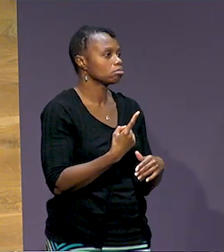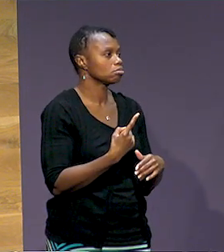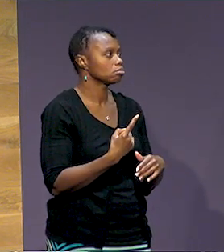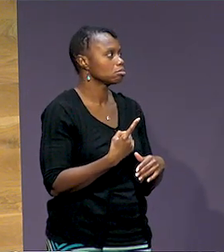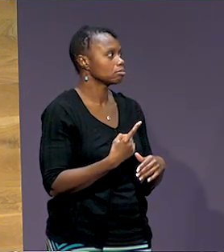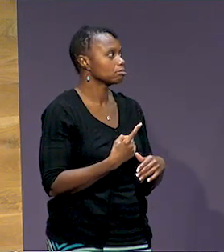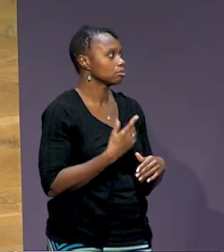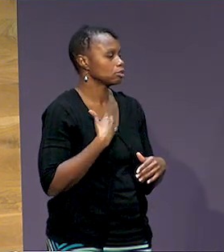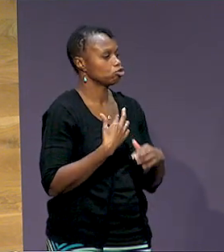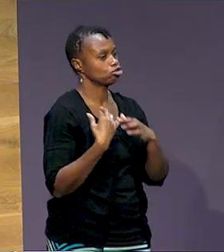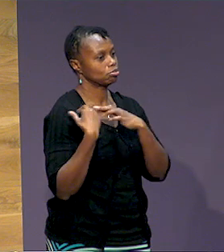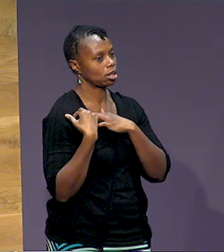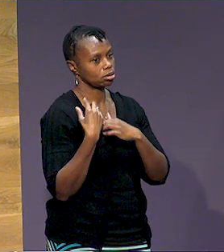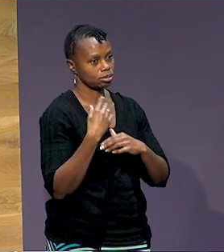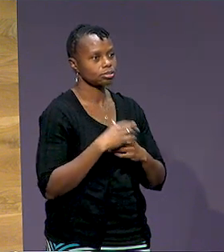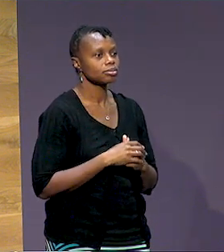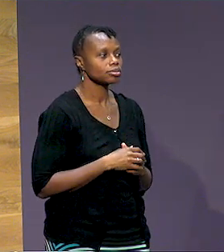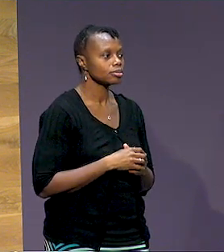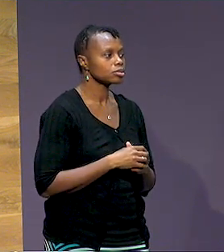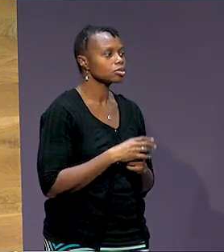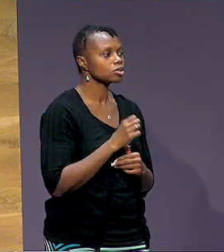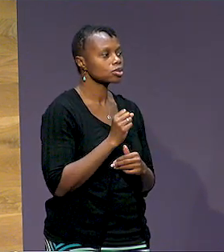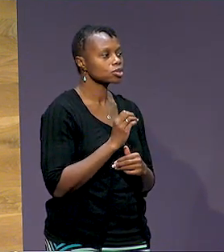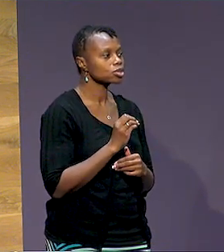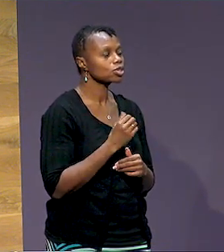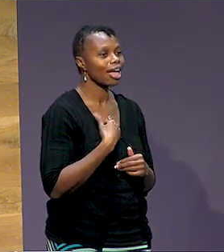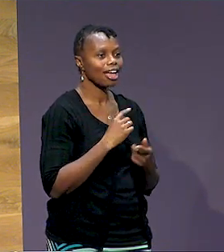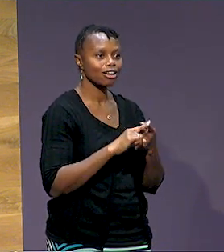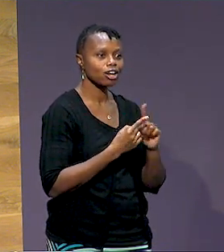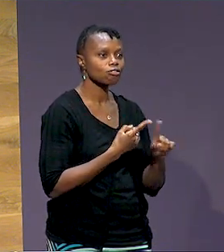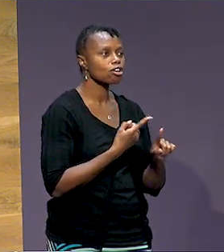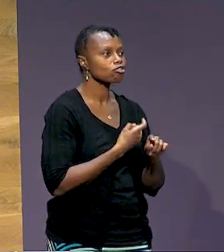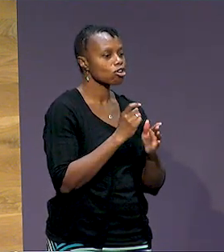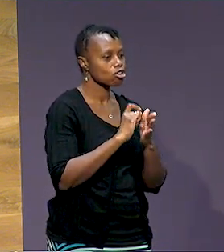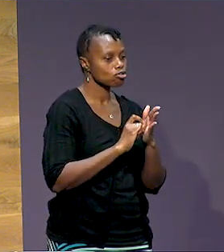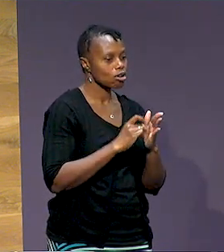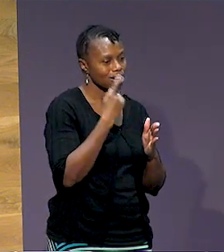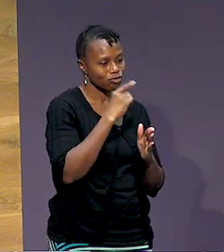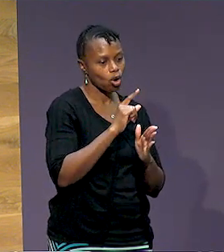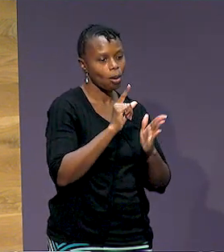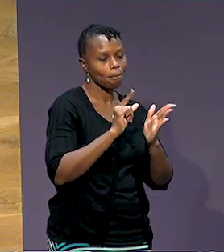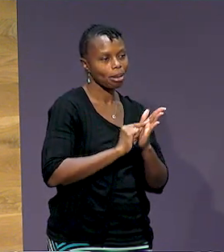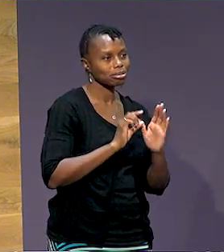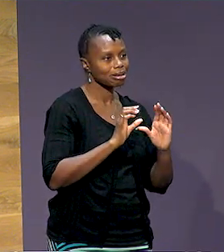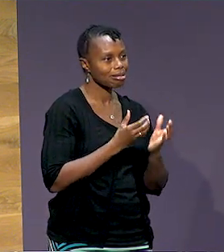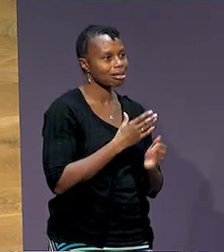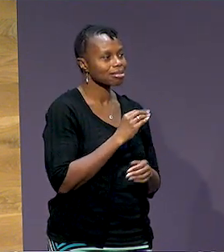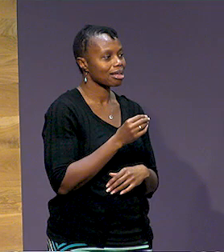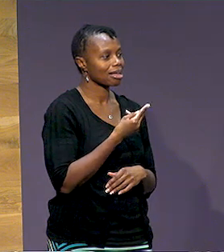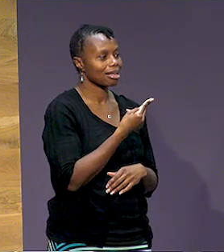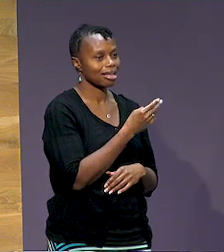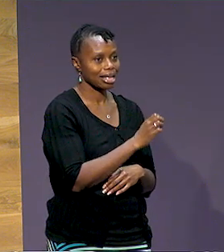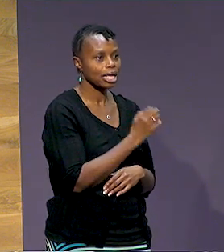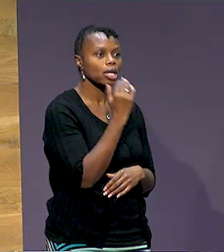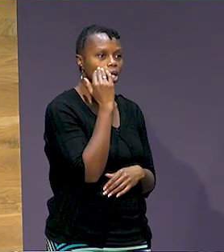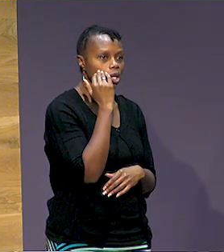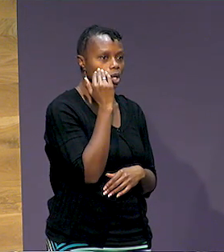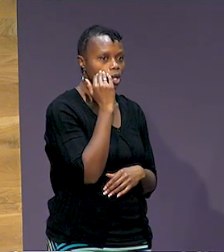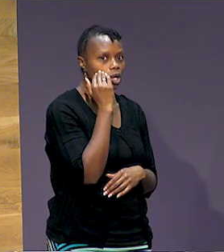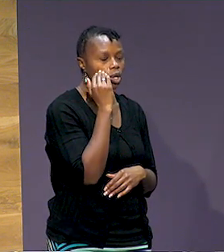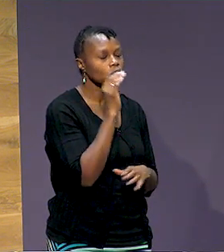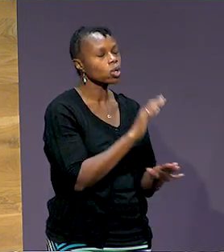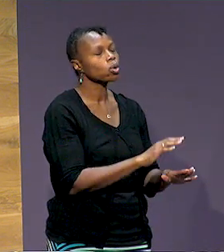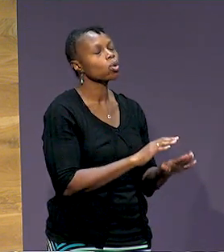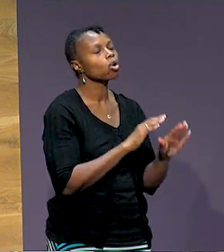a friend from my writing for publishing class that I reached out to. and he knew a great copy